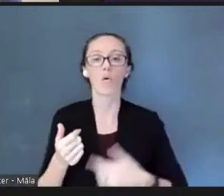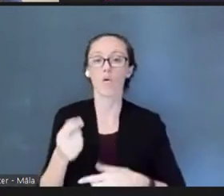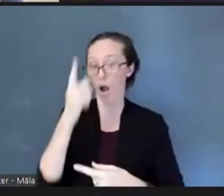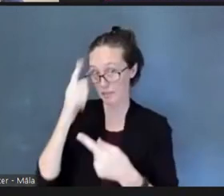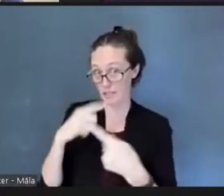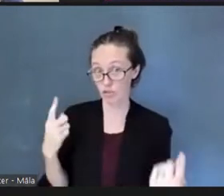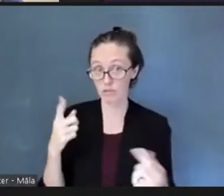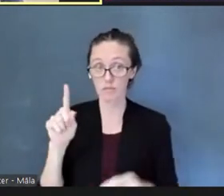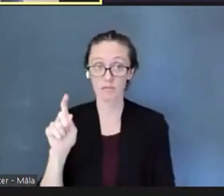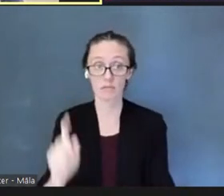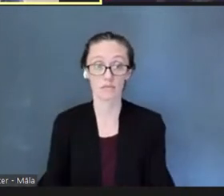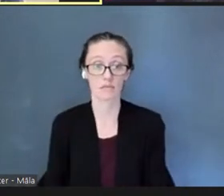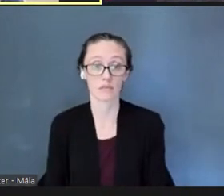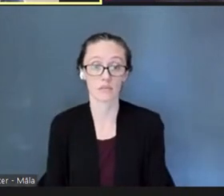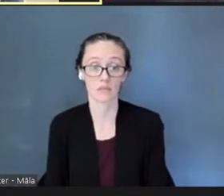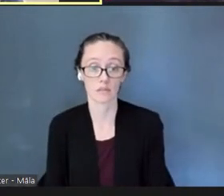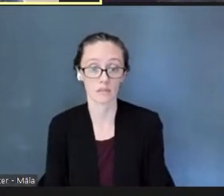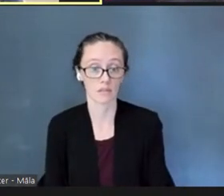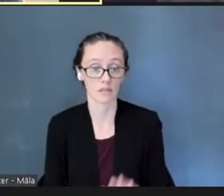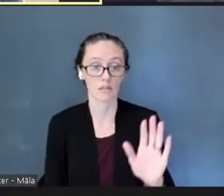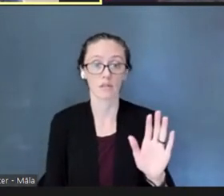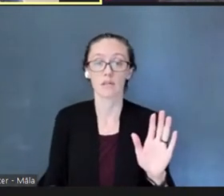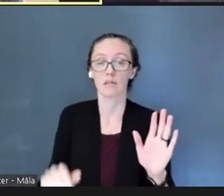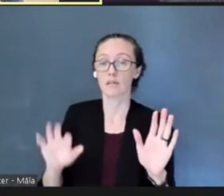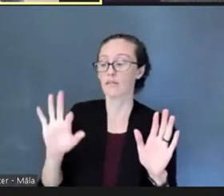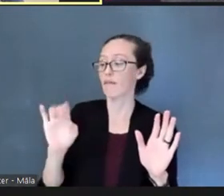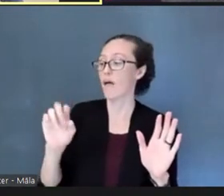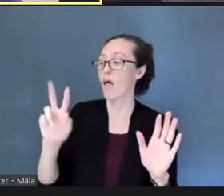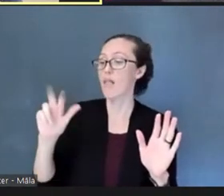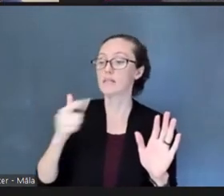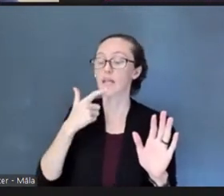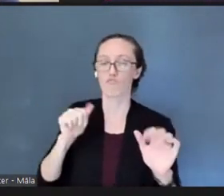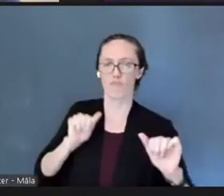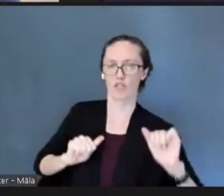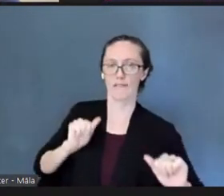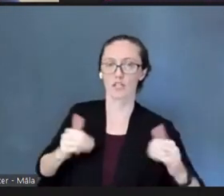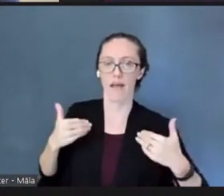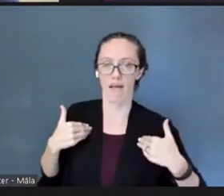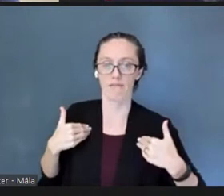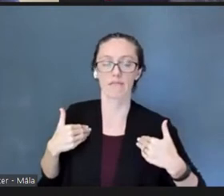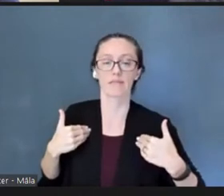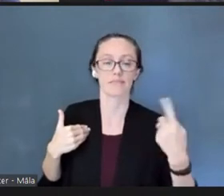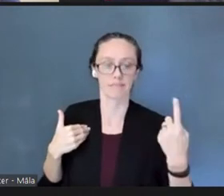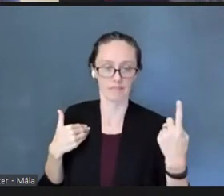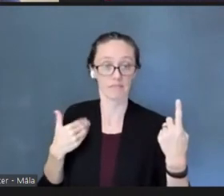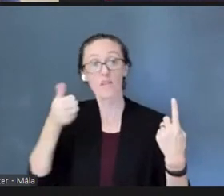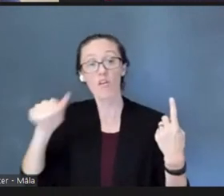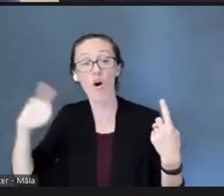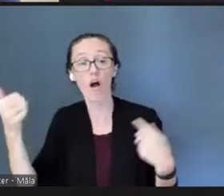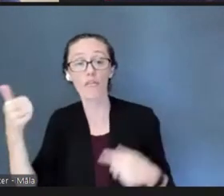opposition? Reservation. Reservations for Senator Favela. Any other